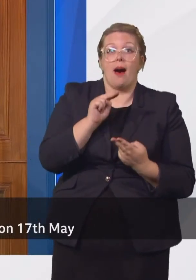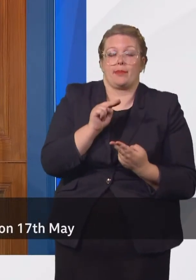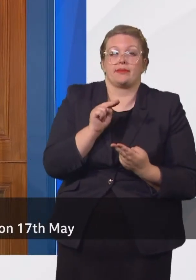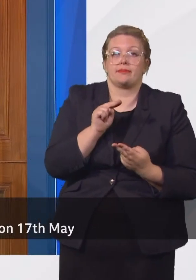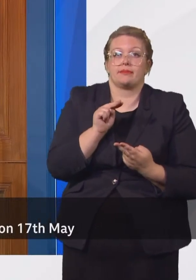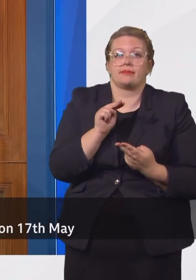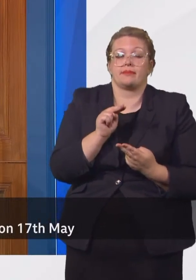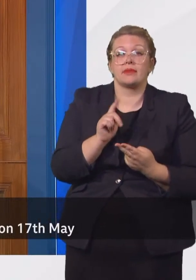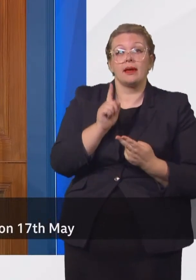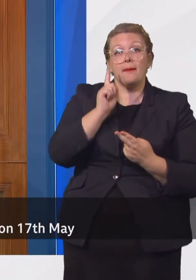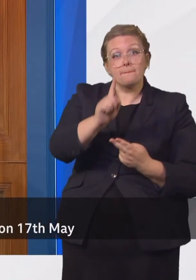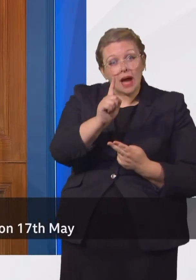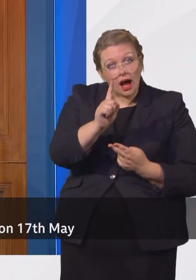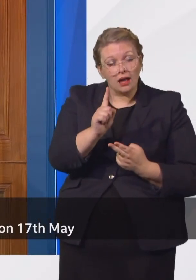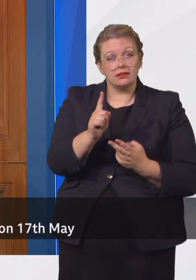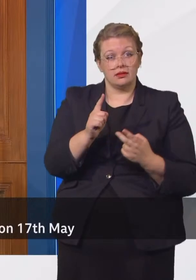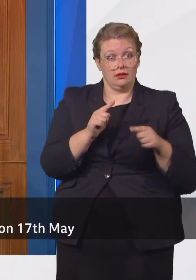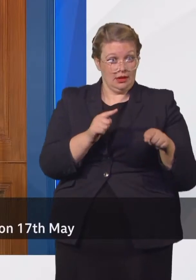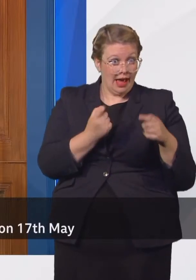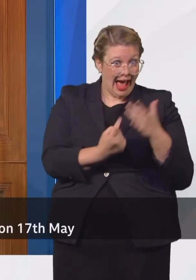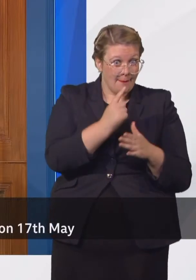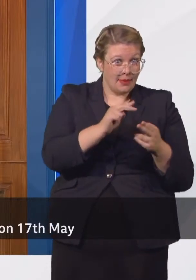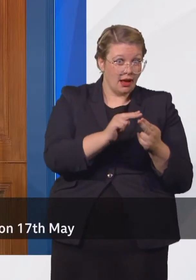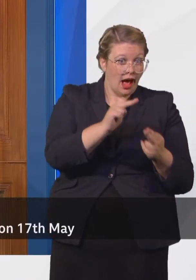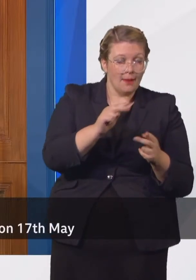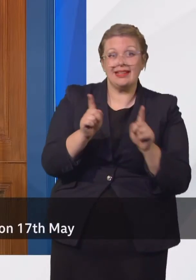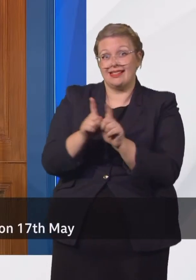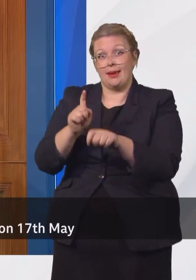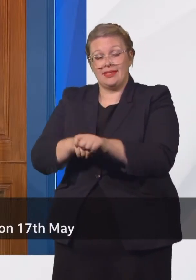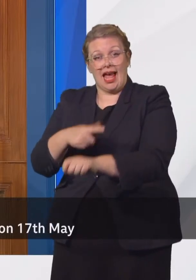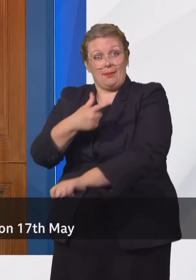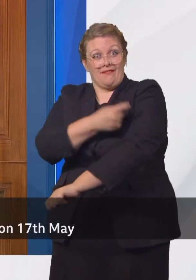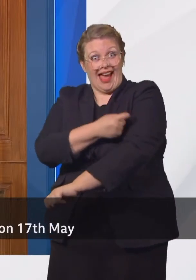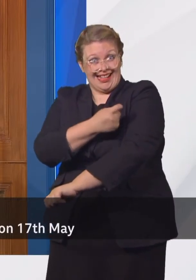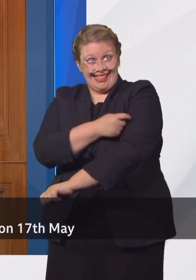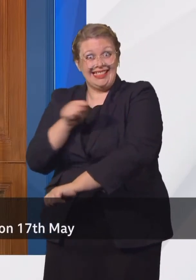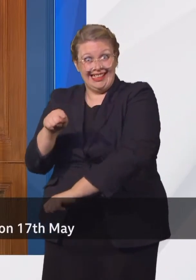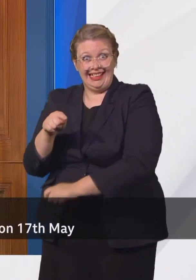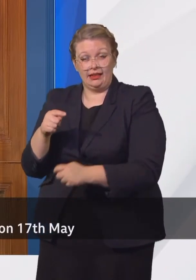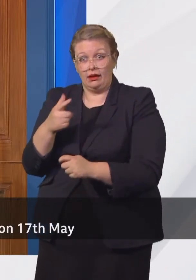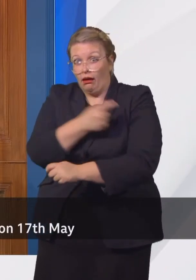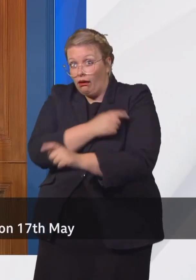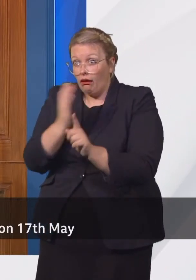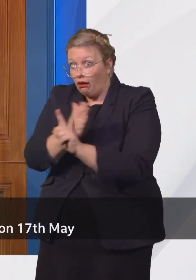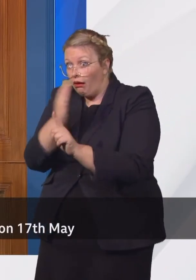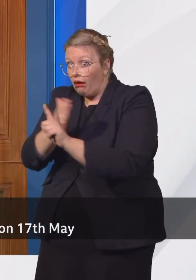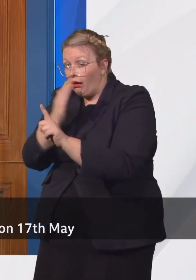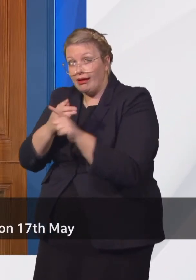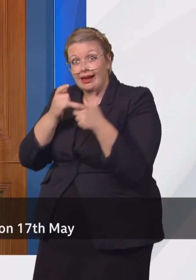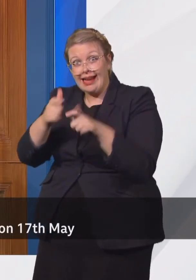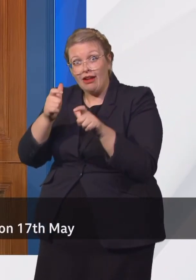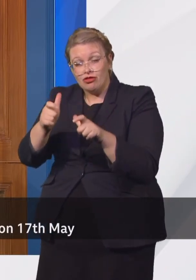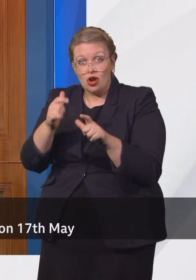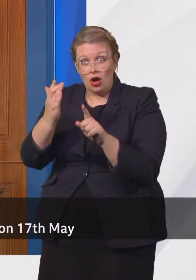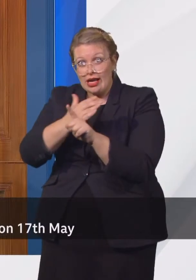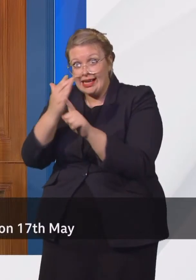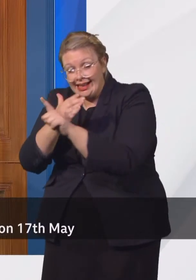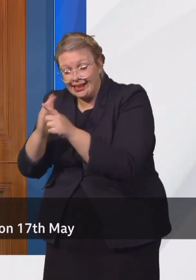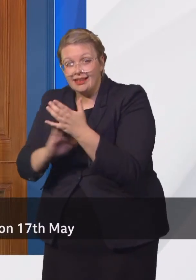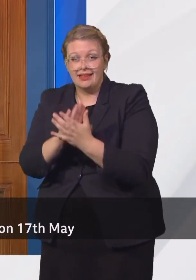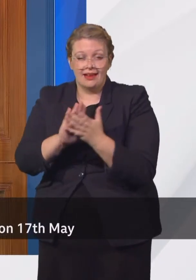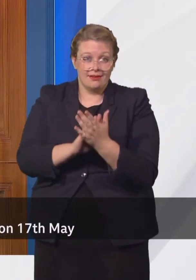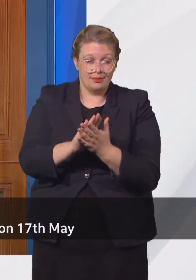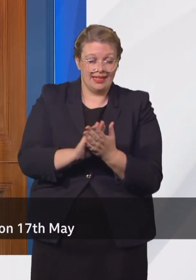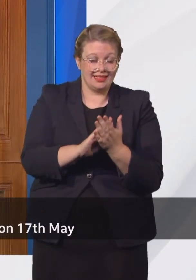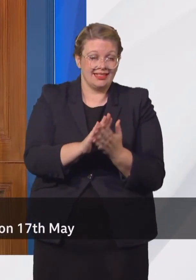the continued vaccine rollout, if it continues as well as it has started, will put the